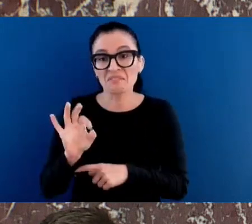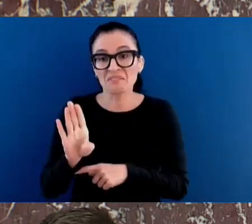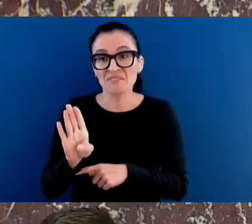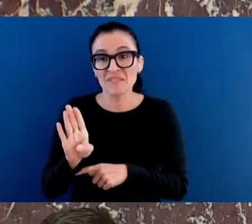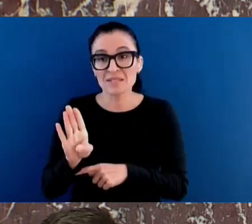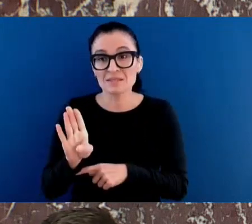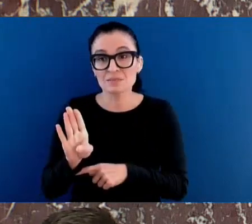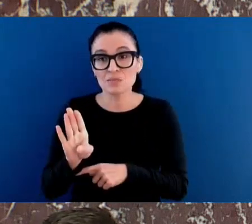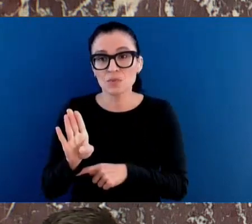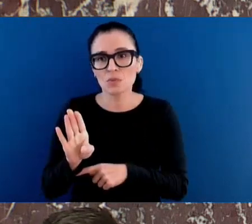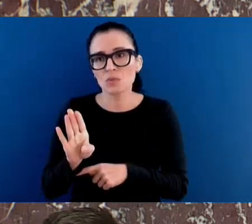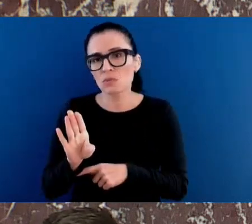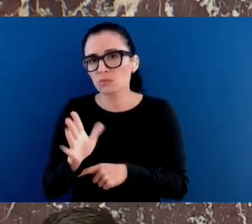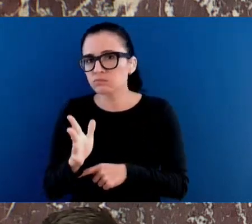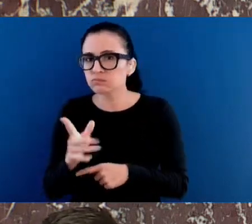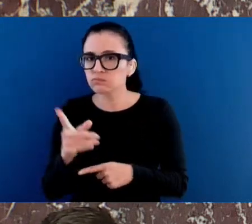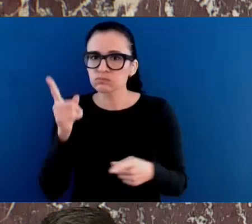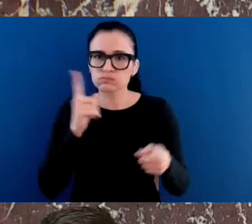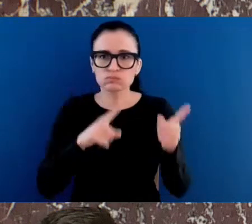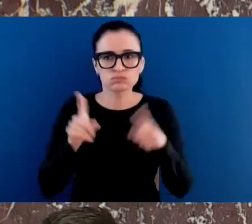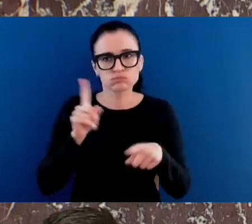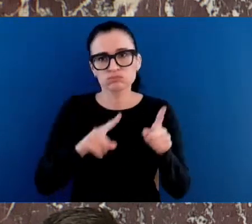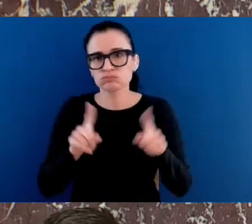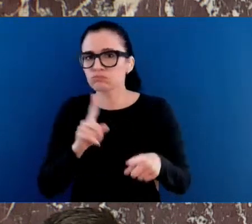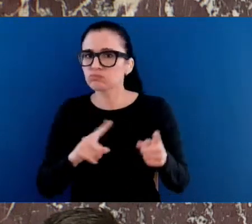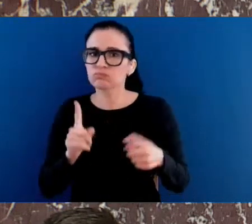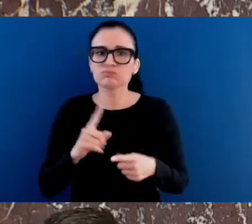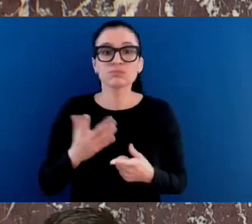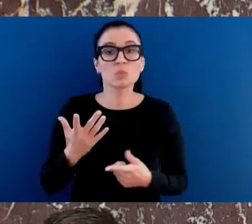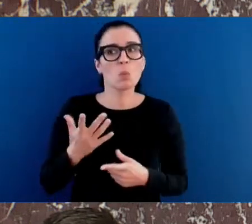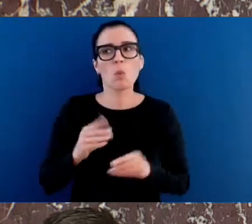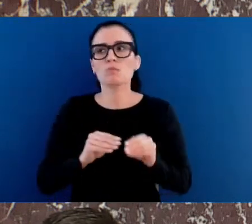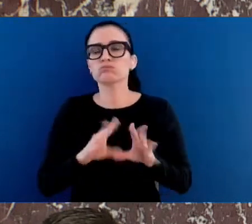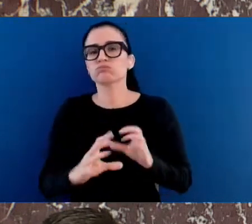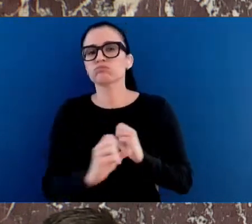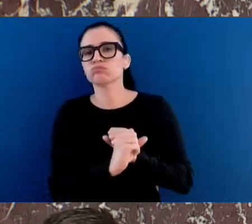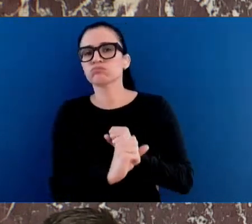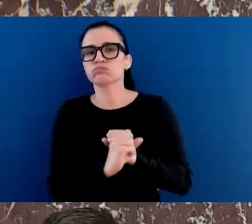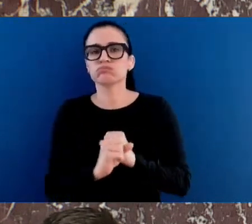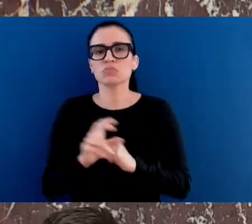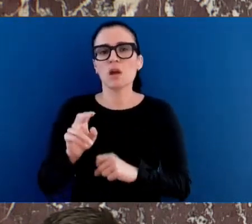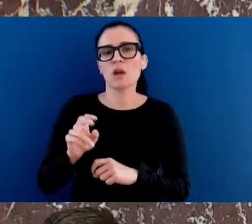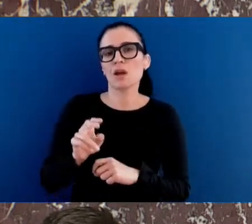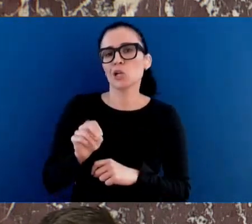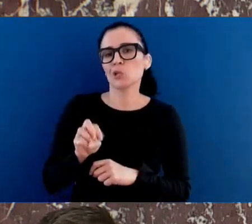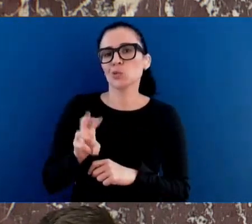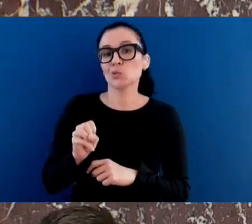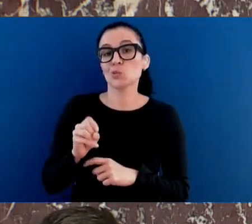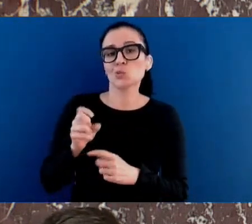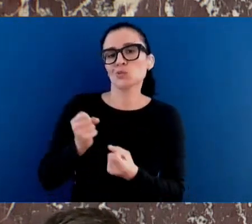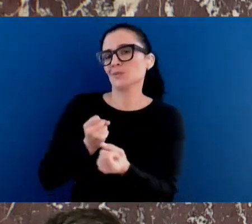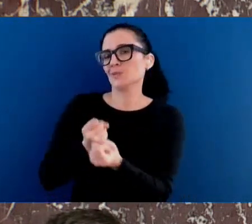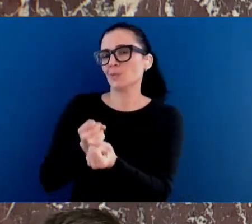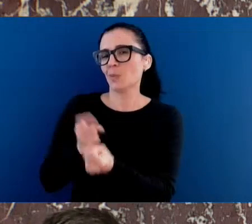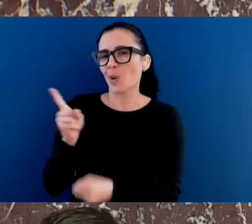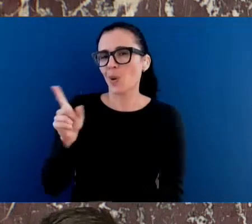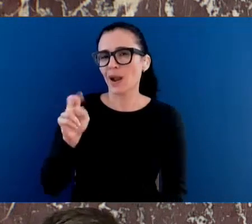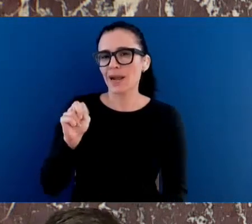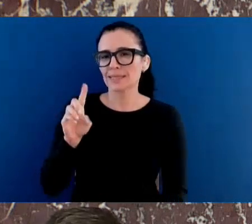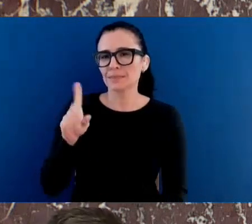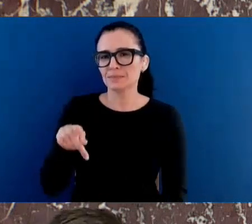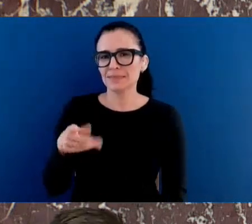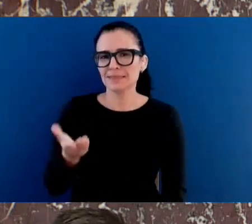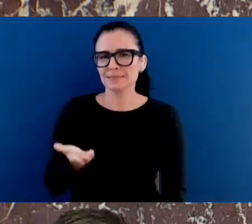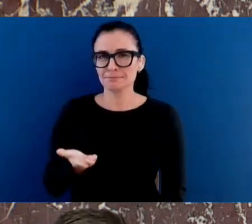leading up to the provincial election. Now, Mr. Speaker, this has real-world implications when right now we're having